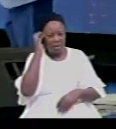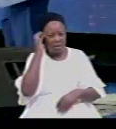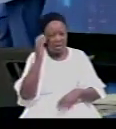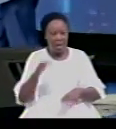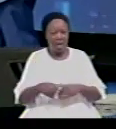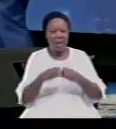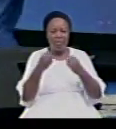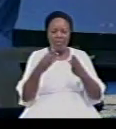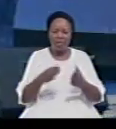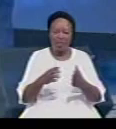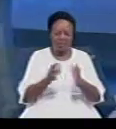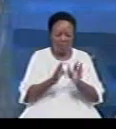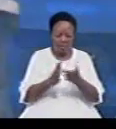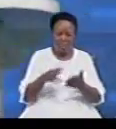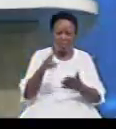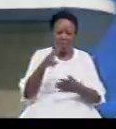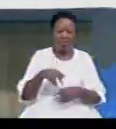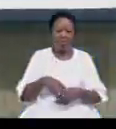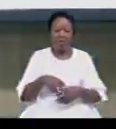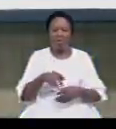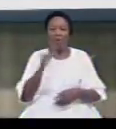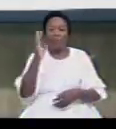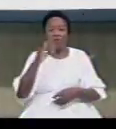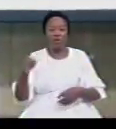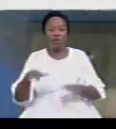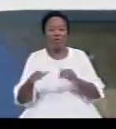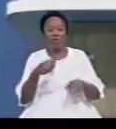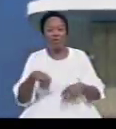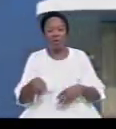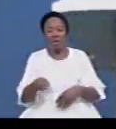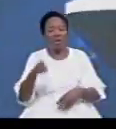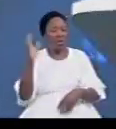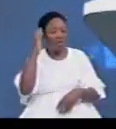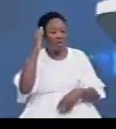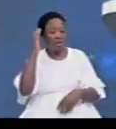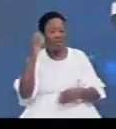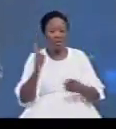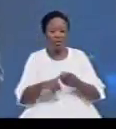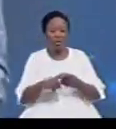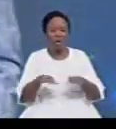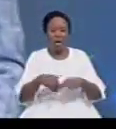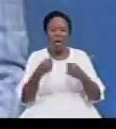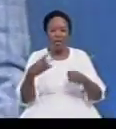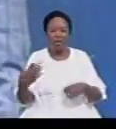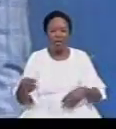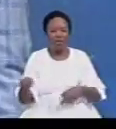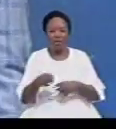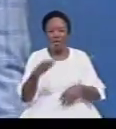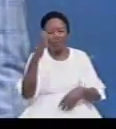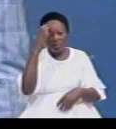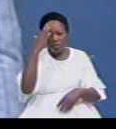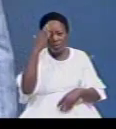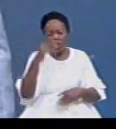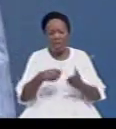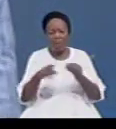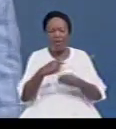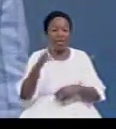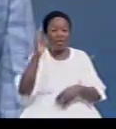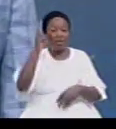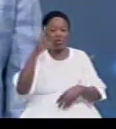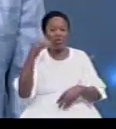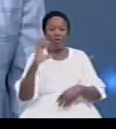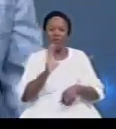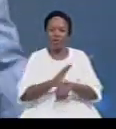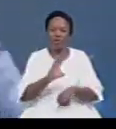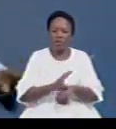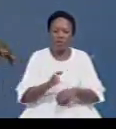sermons they listen to, and how many things they know about the history of the church, about the